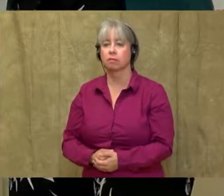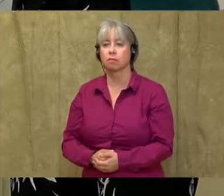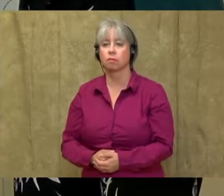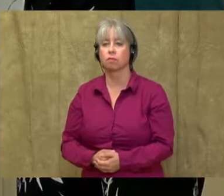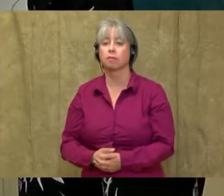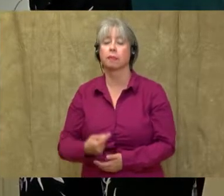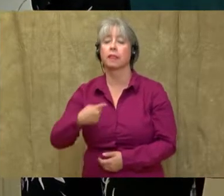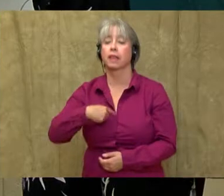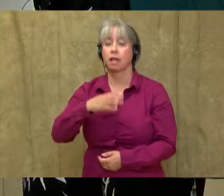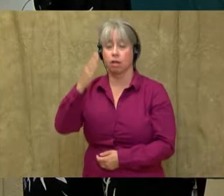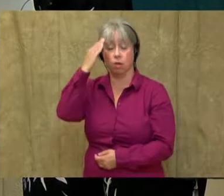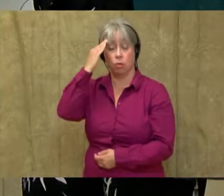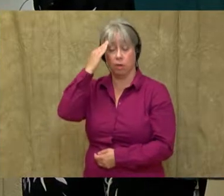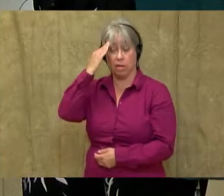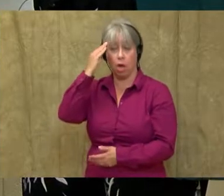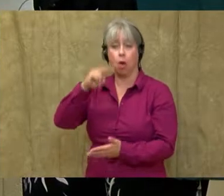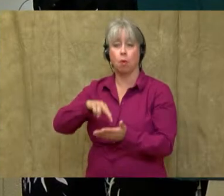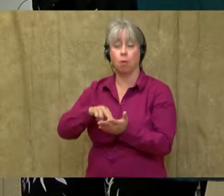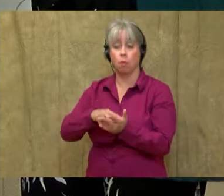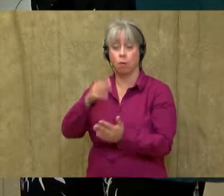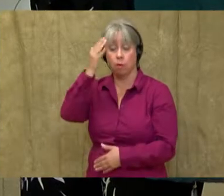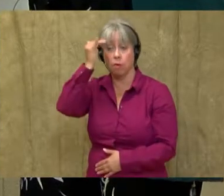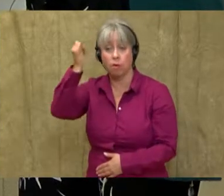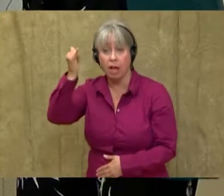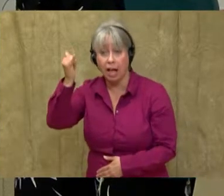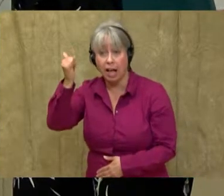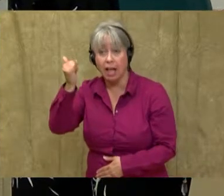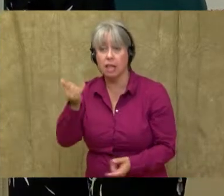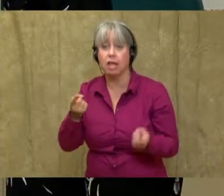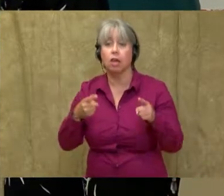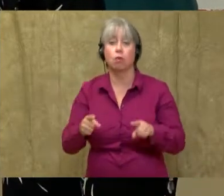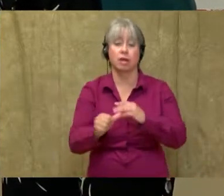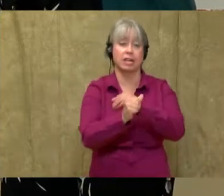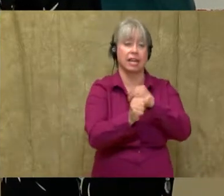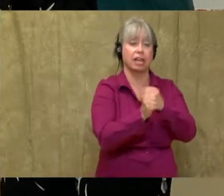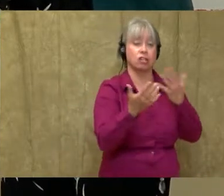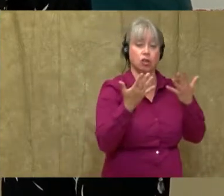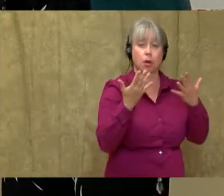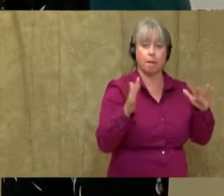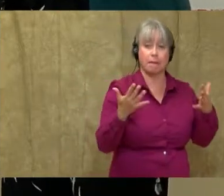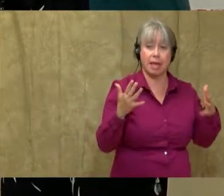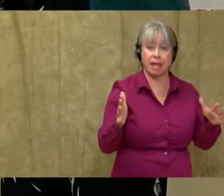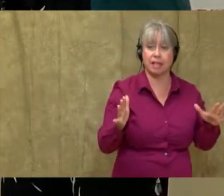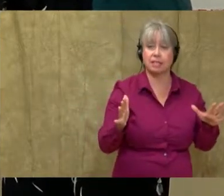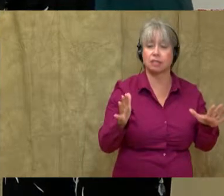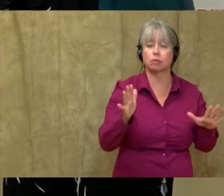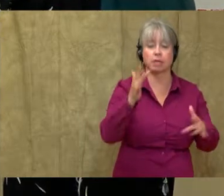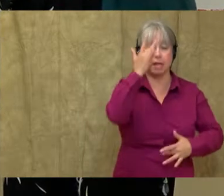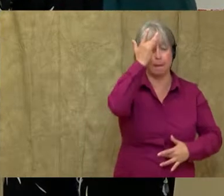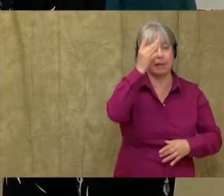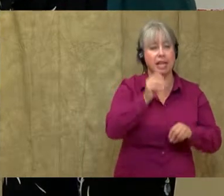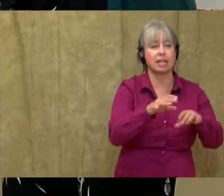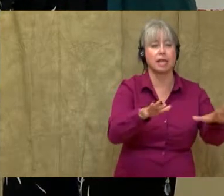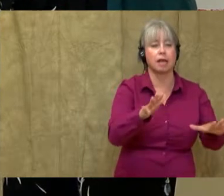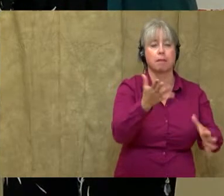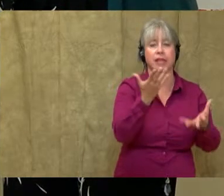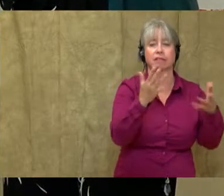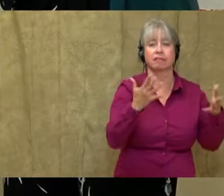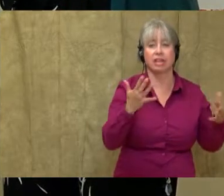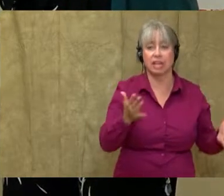We know that that is what the author is proposing because she says when the danger passes or when the pandemic passes, and then she goes